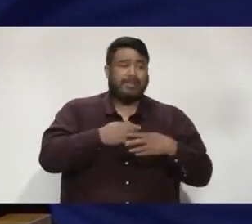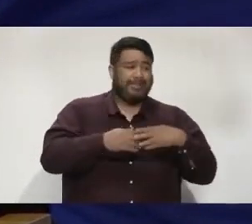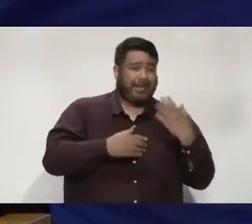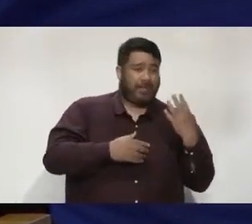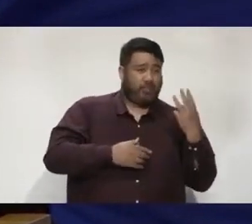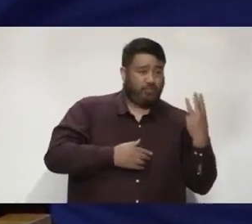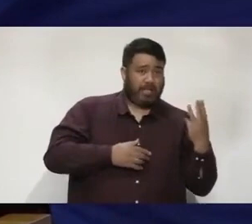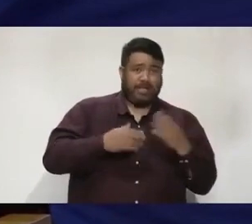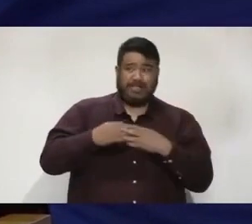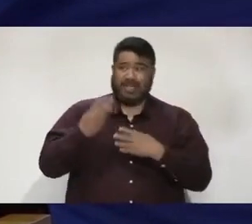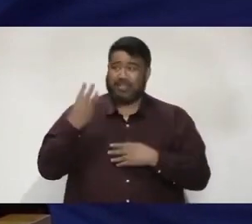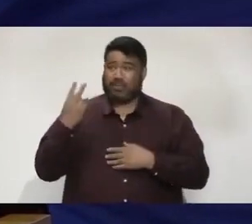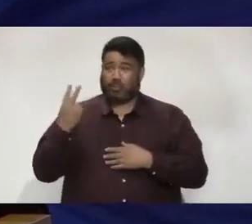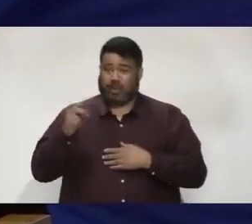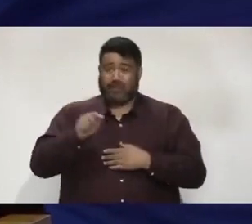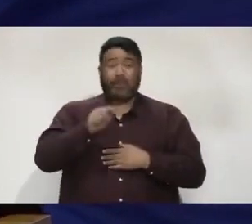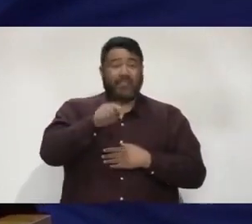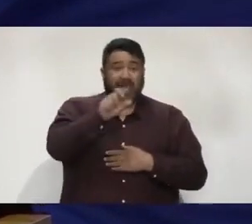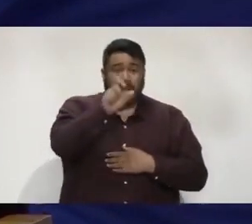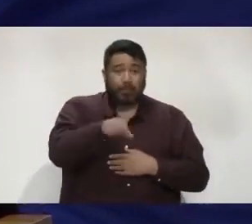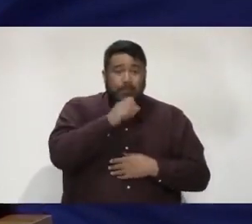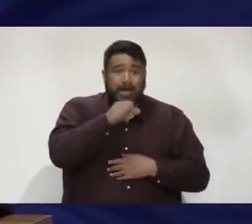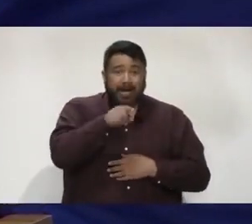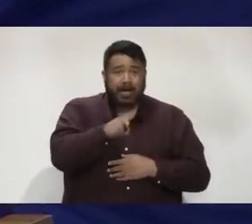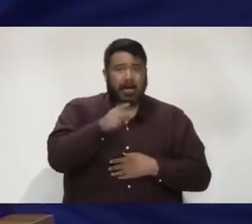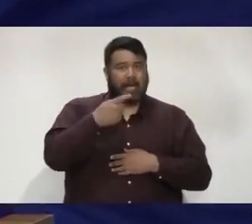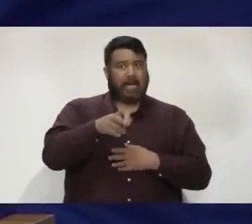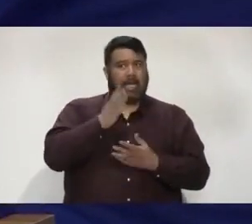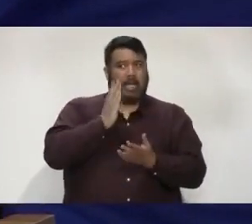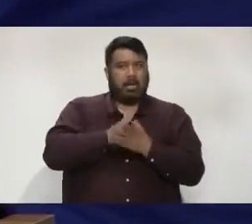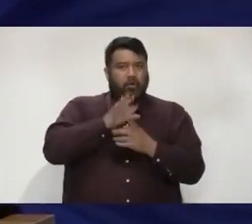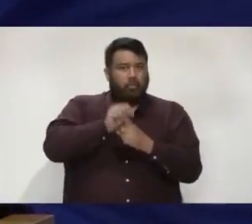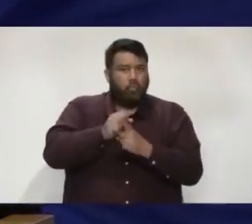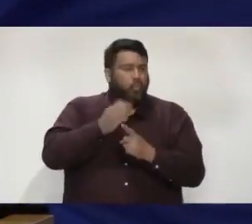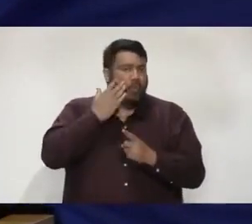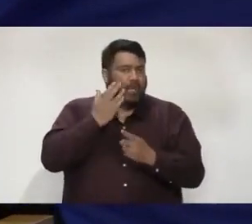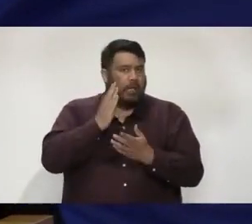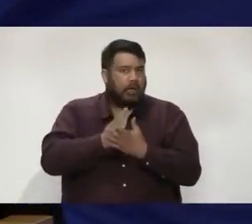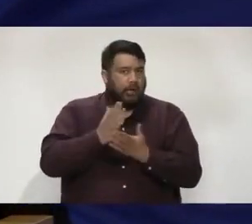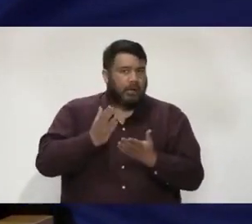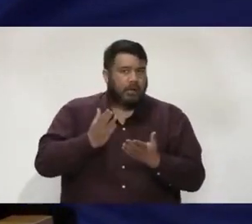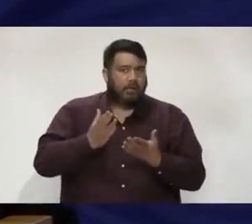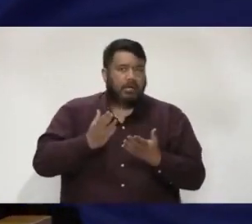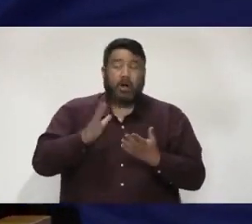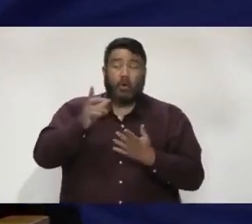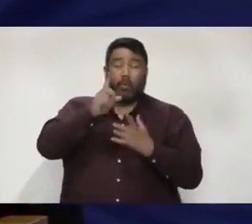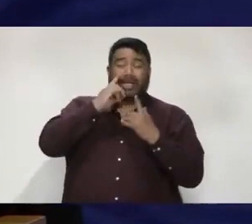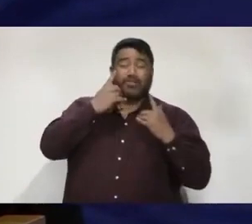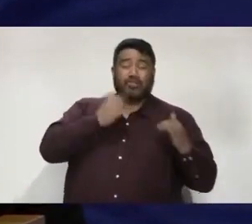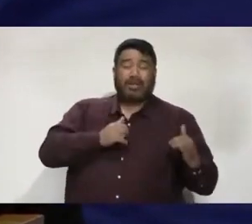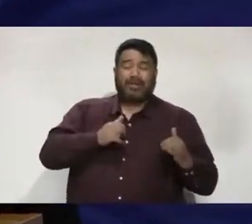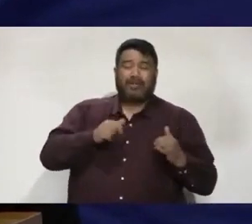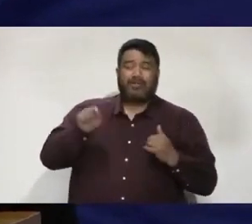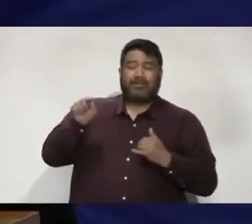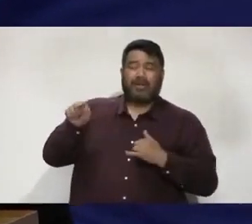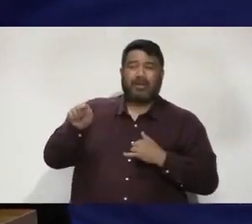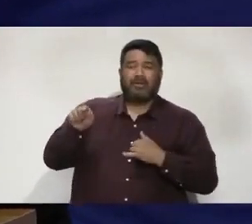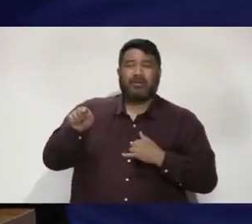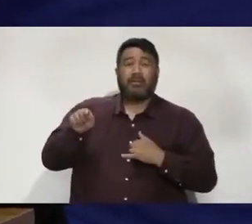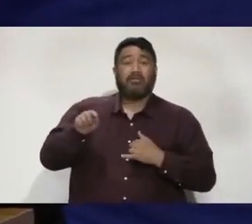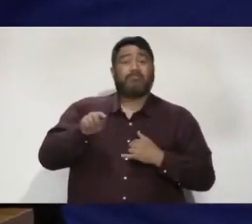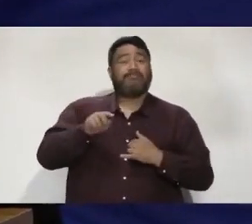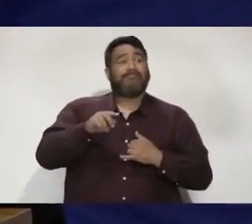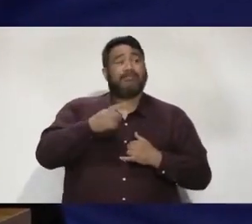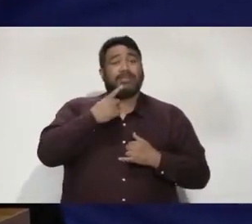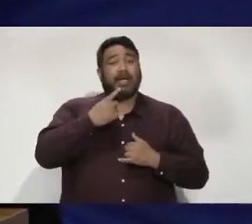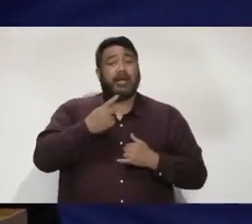positive, but had he already done a day We'll with have to negative? double check and let you know about that. Well, I mean, they would have,